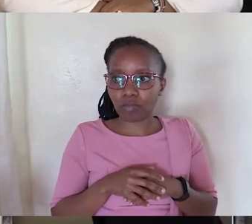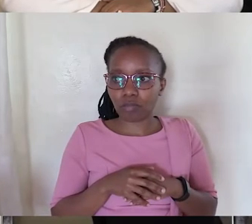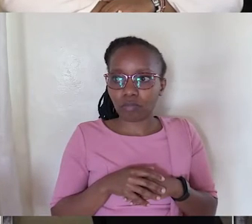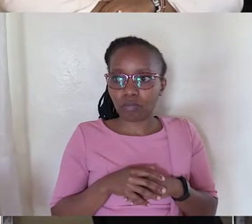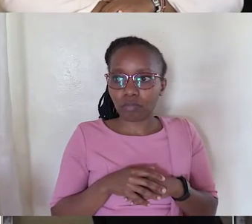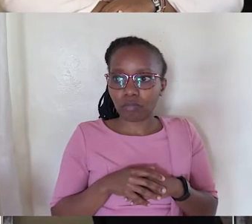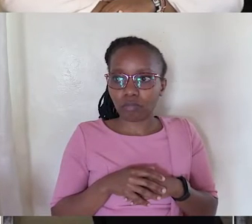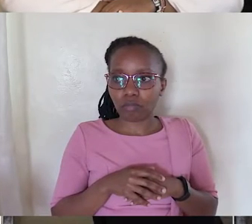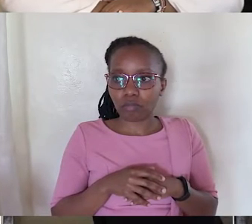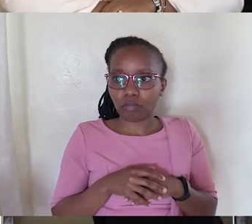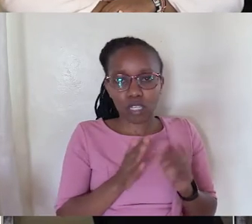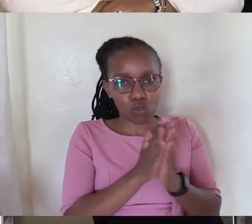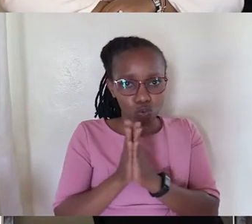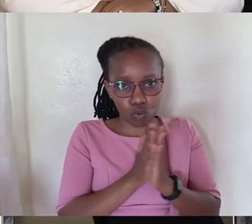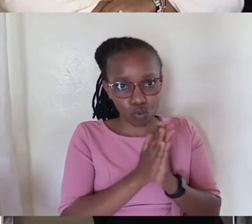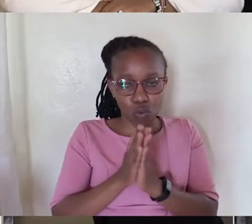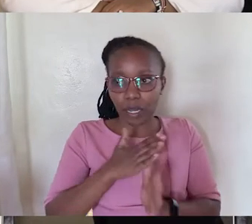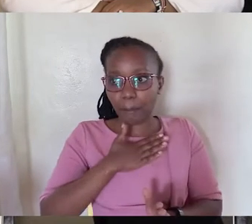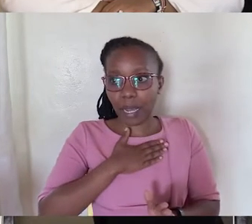voice to it in terms of a story.